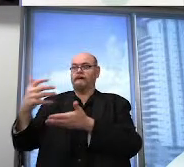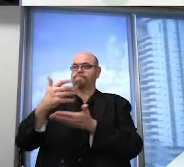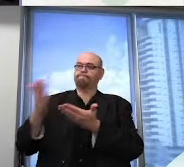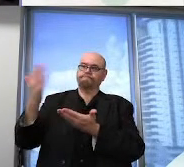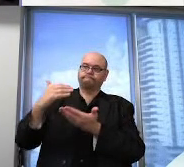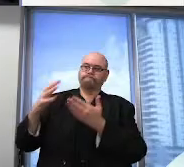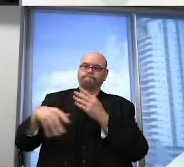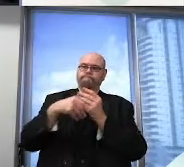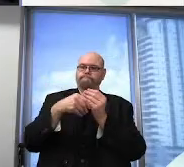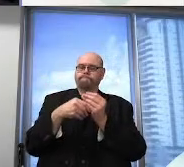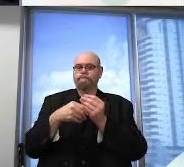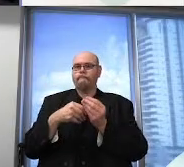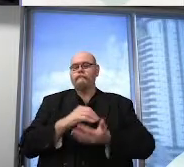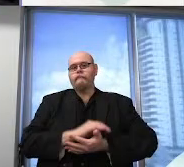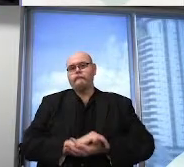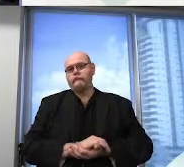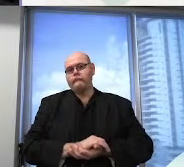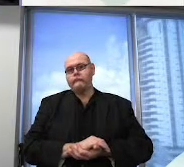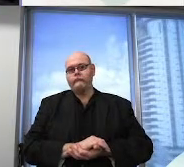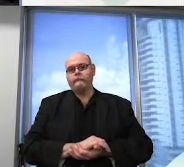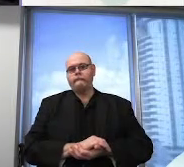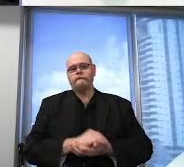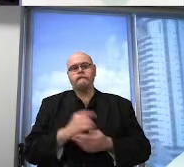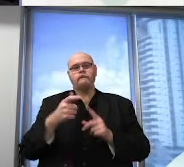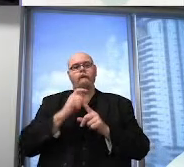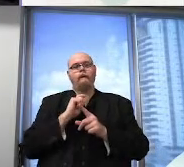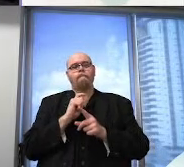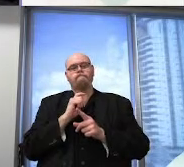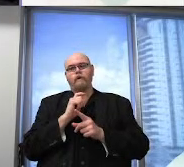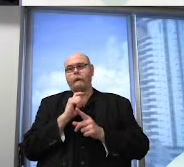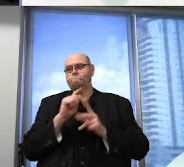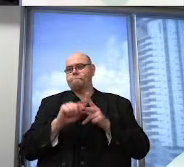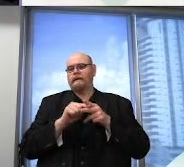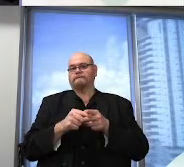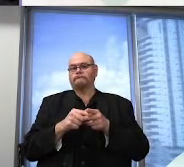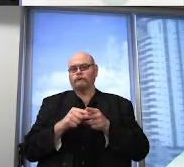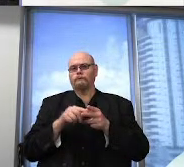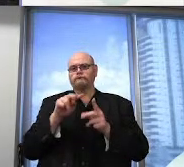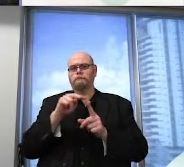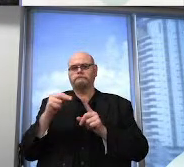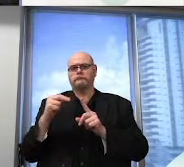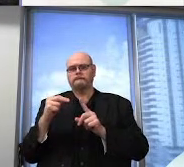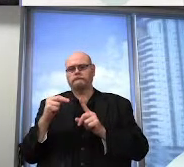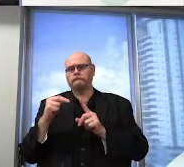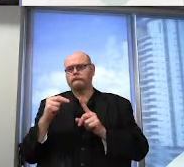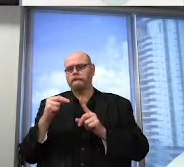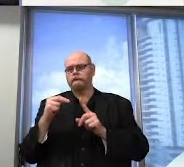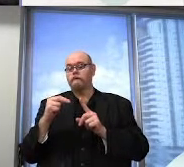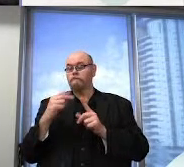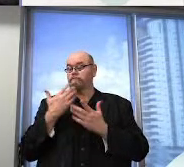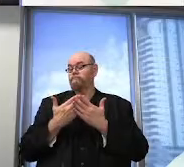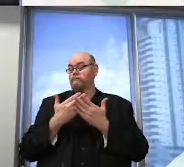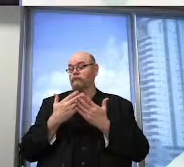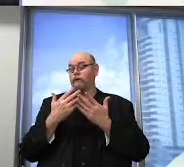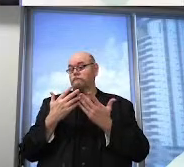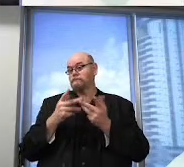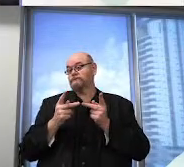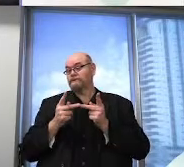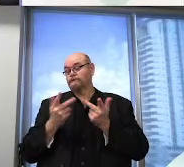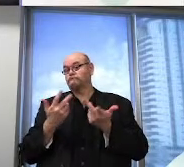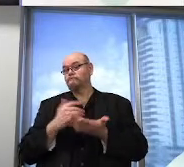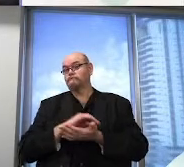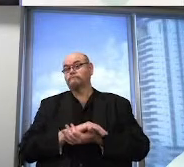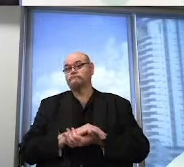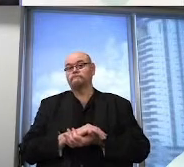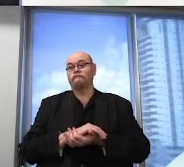to those resources. So from an execution perspective, we're in very good